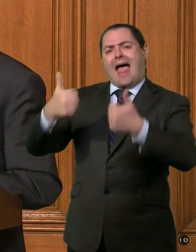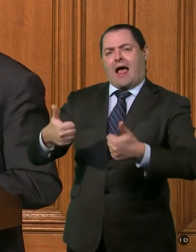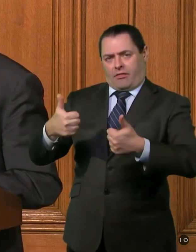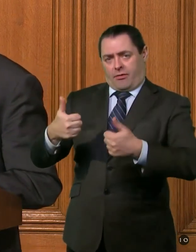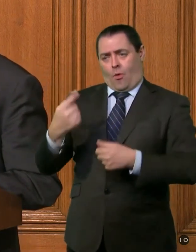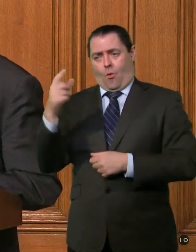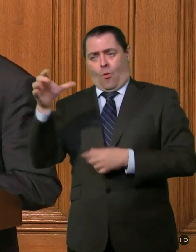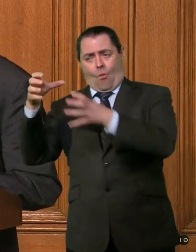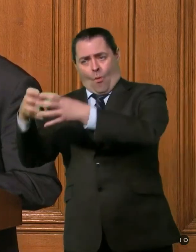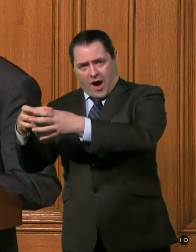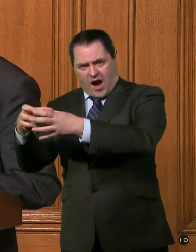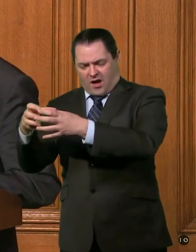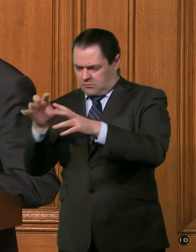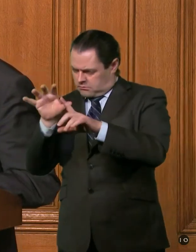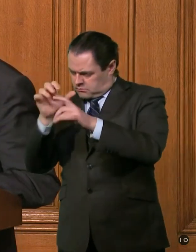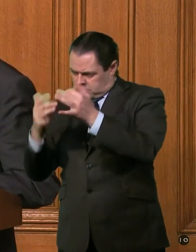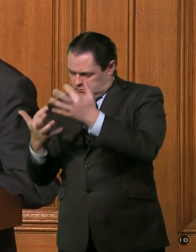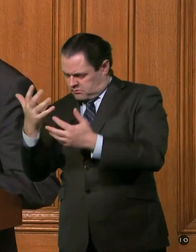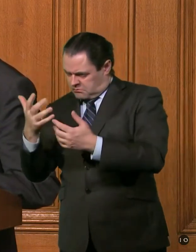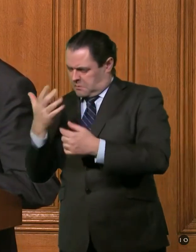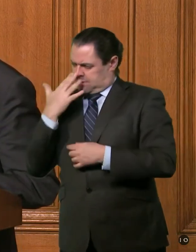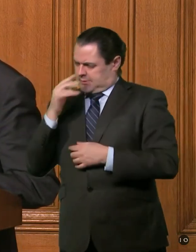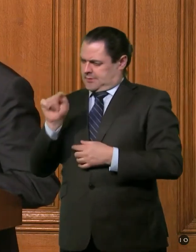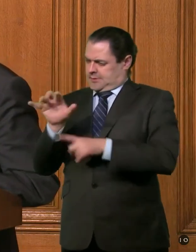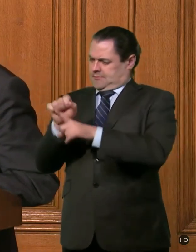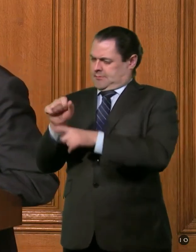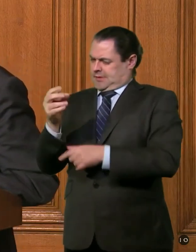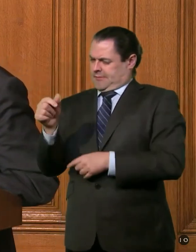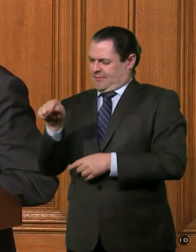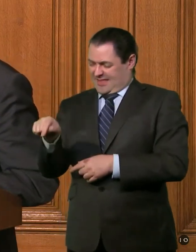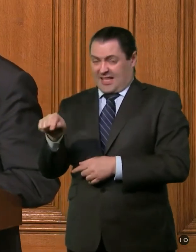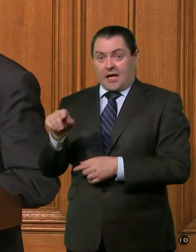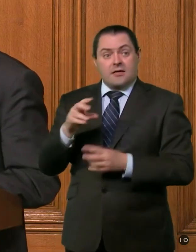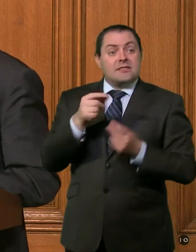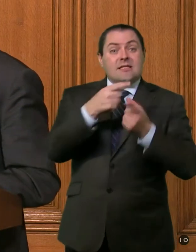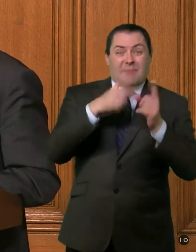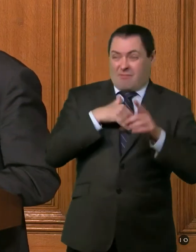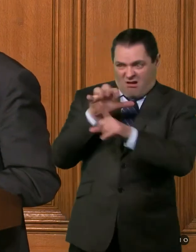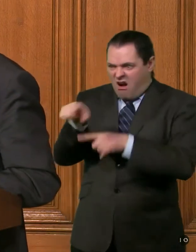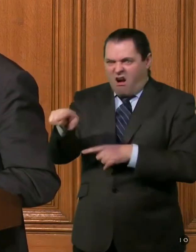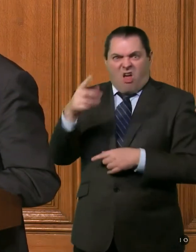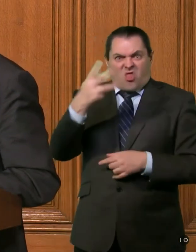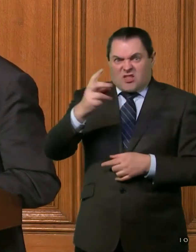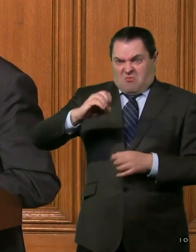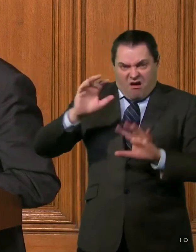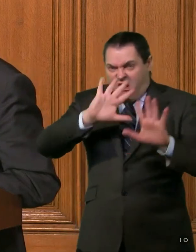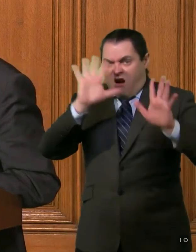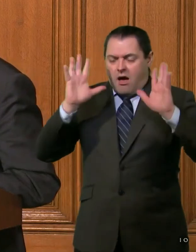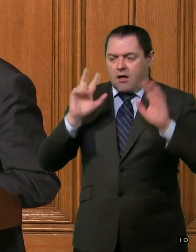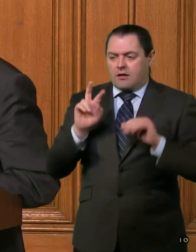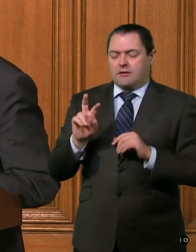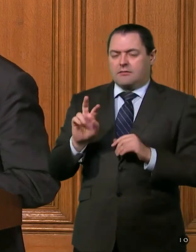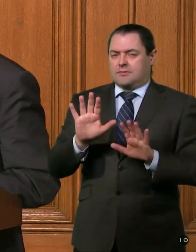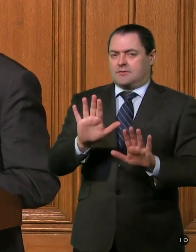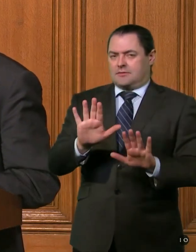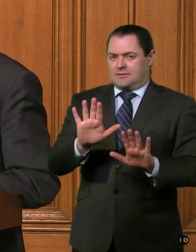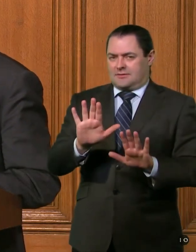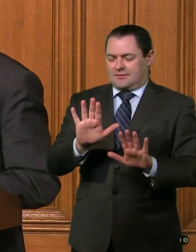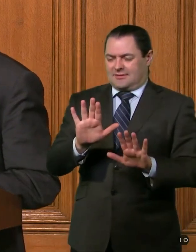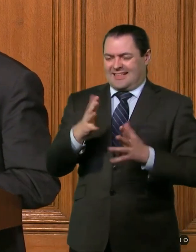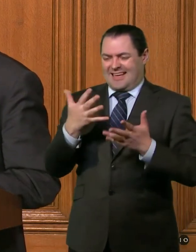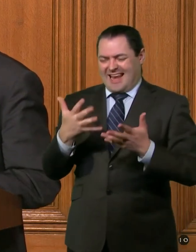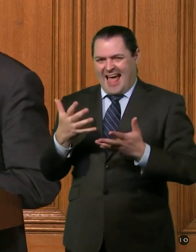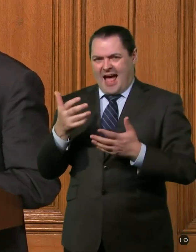people jumping on the initial preliminary figure of 33% and getting very excited about it. Now there's a 60% plus figure that's out. I think we've got